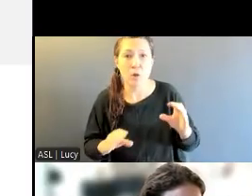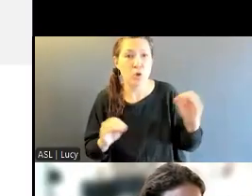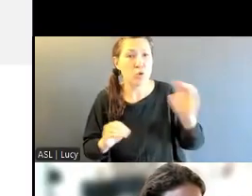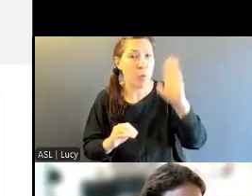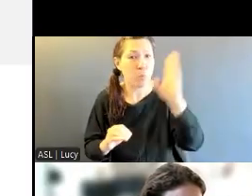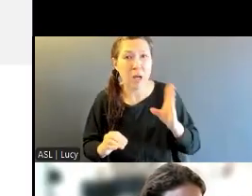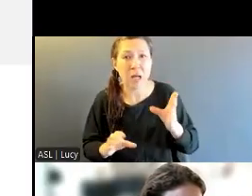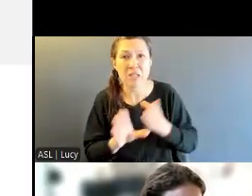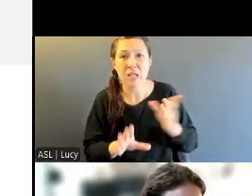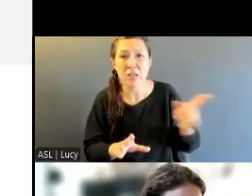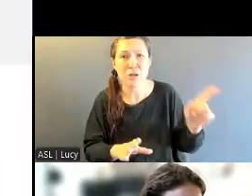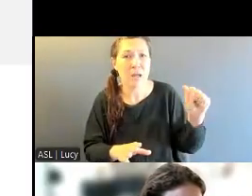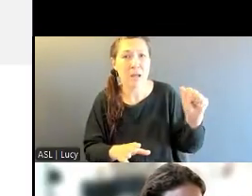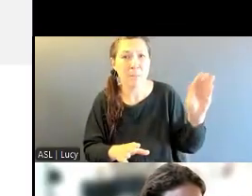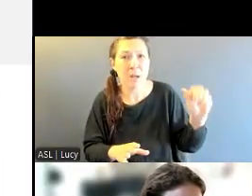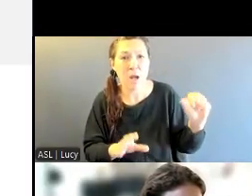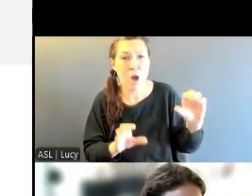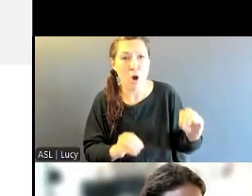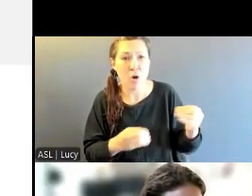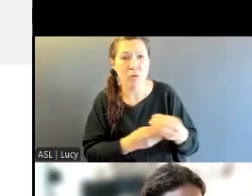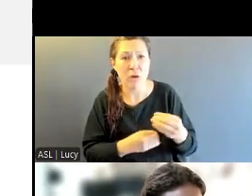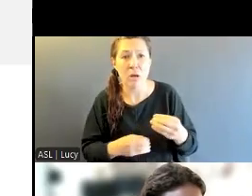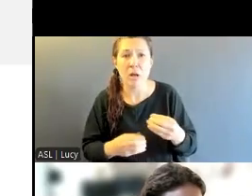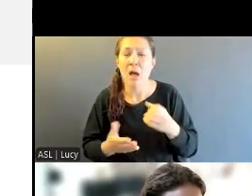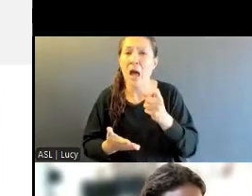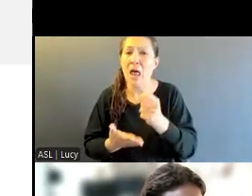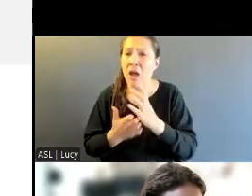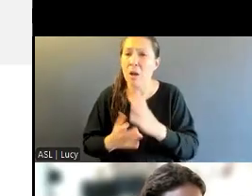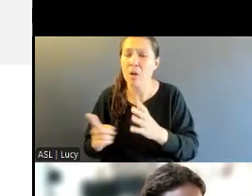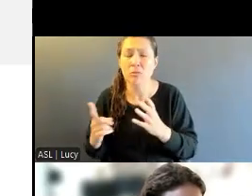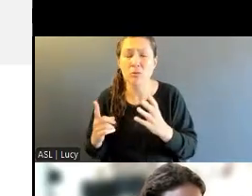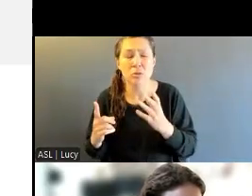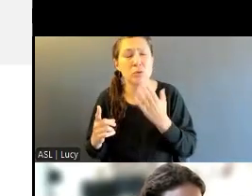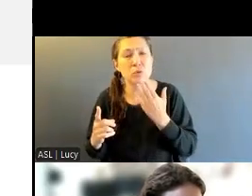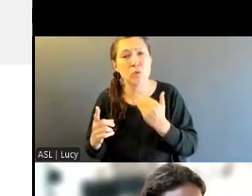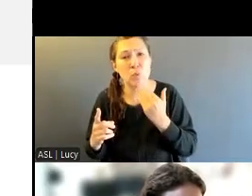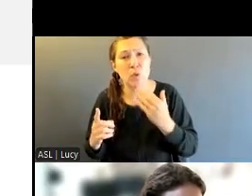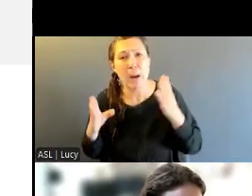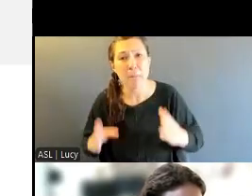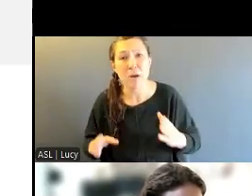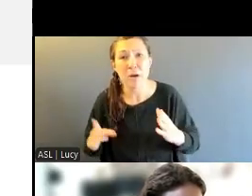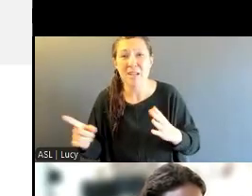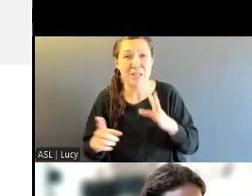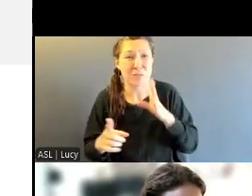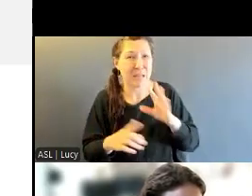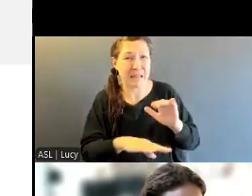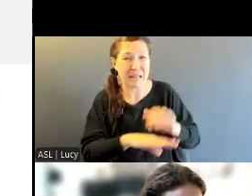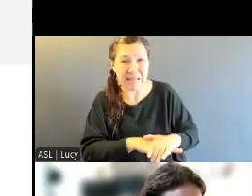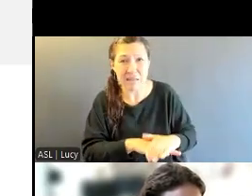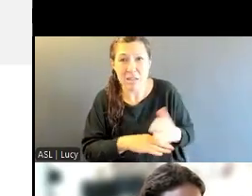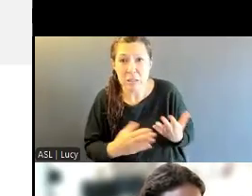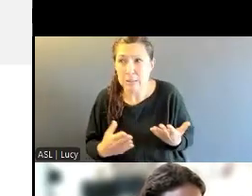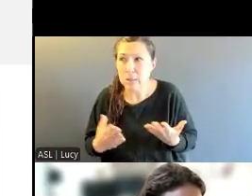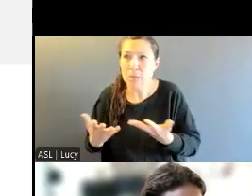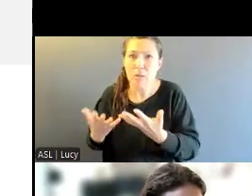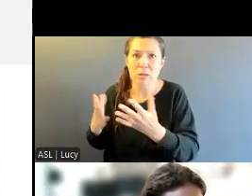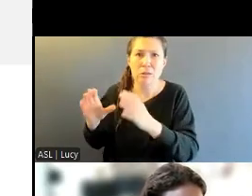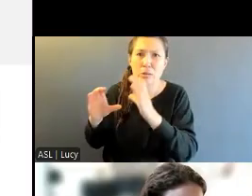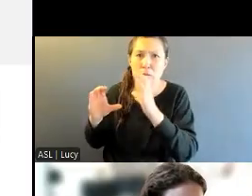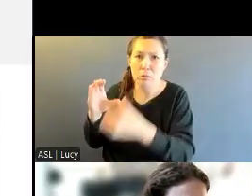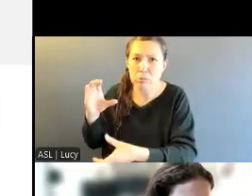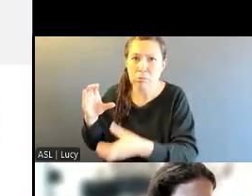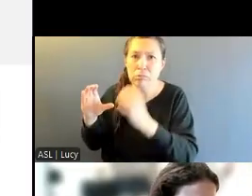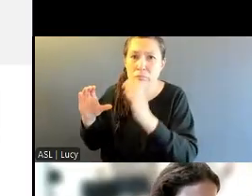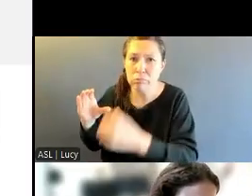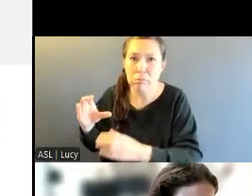the ABA office. My therapist is a sweetheart, a lovely person, but she speaks English only. So we have a language barrier